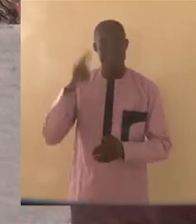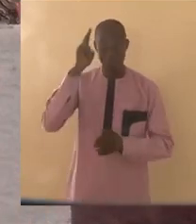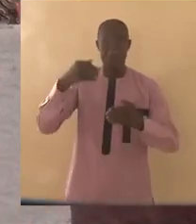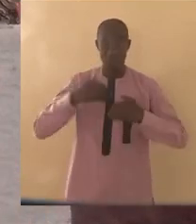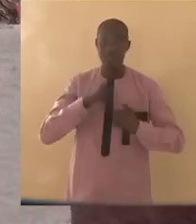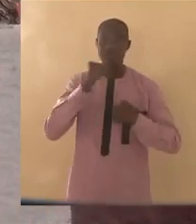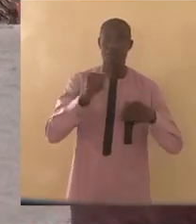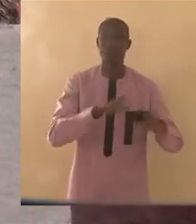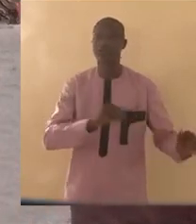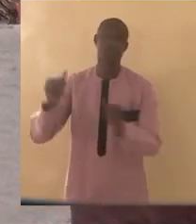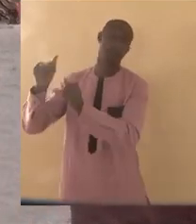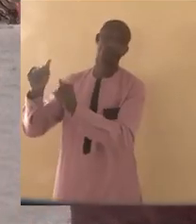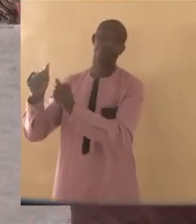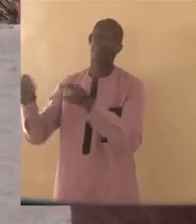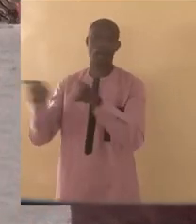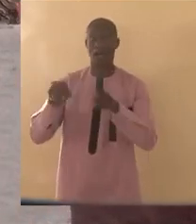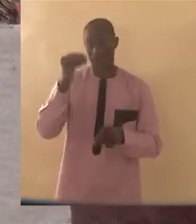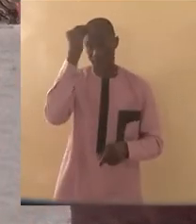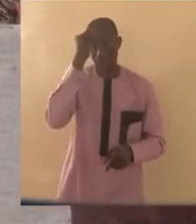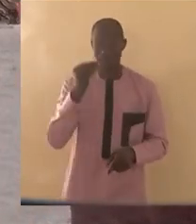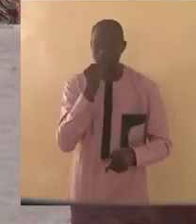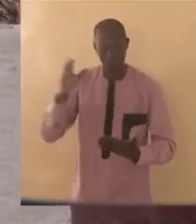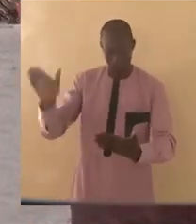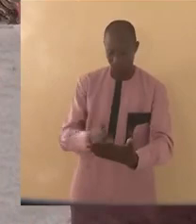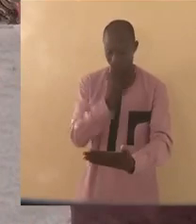He has not left us as